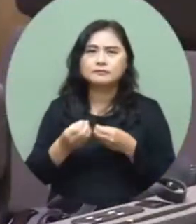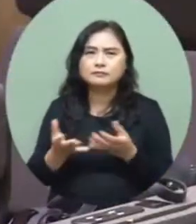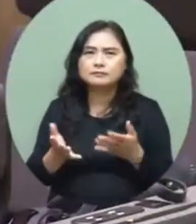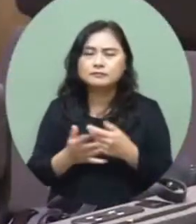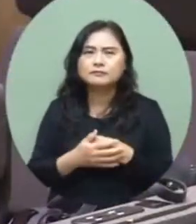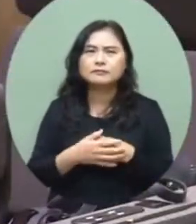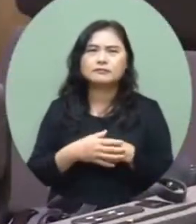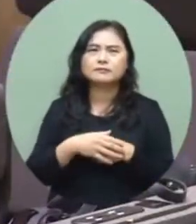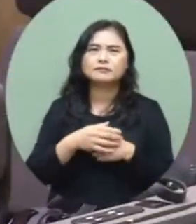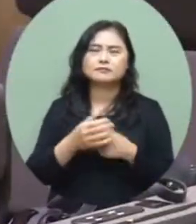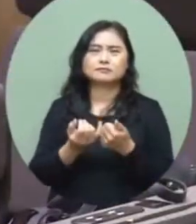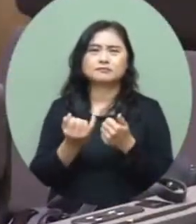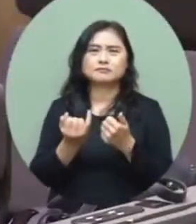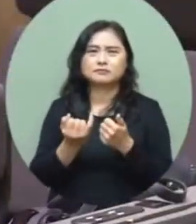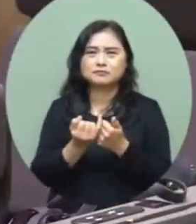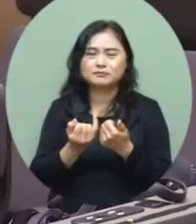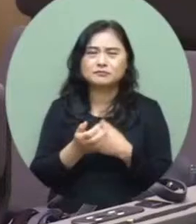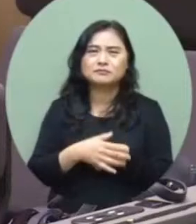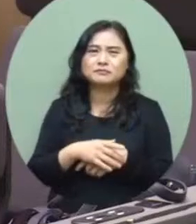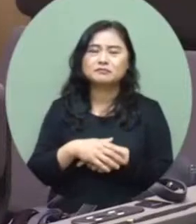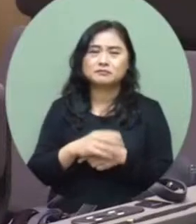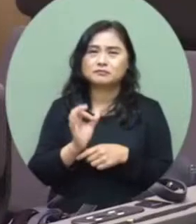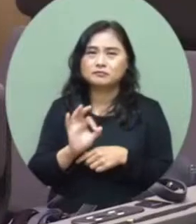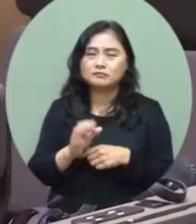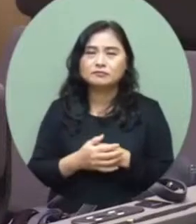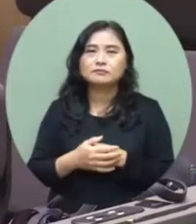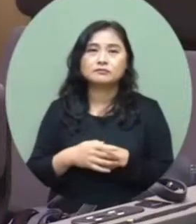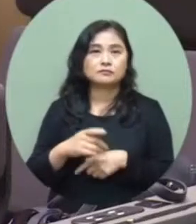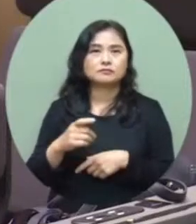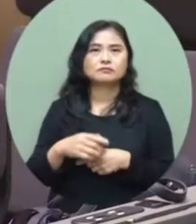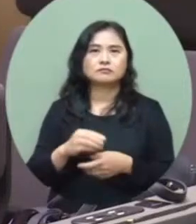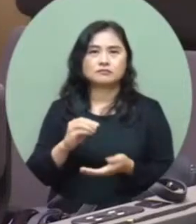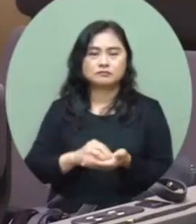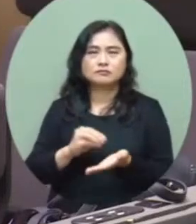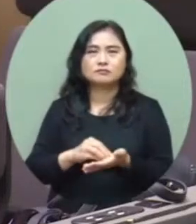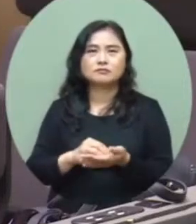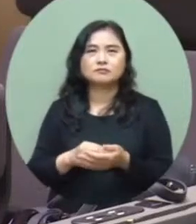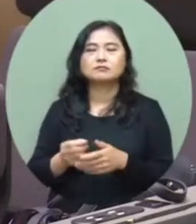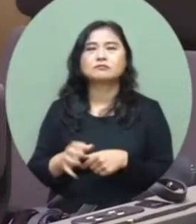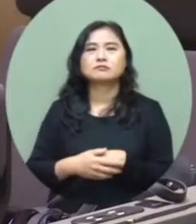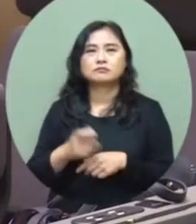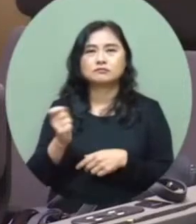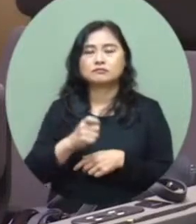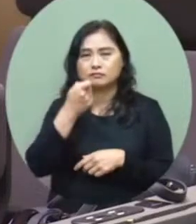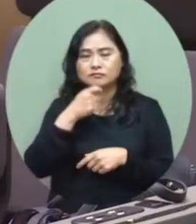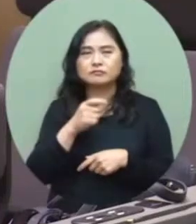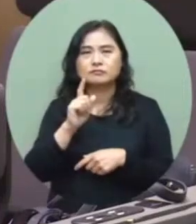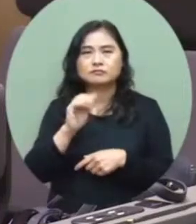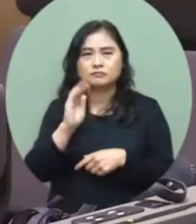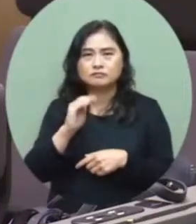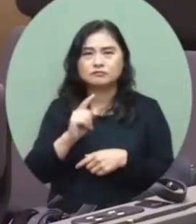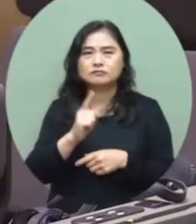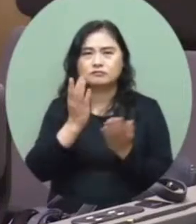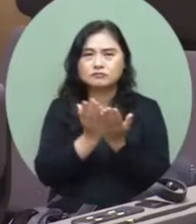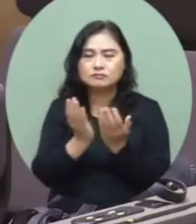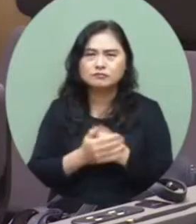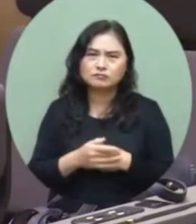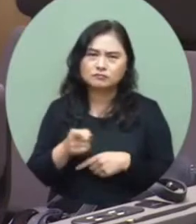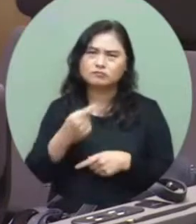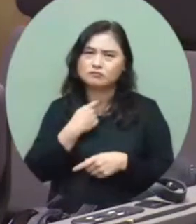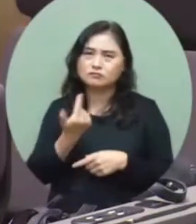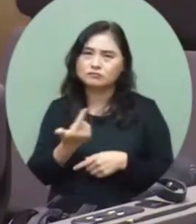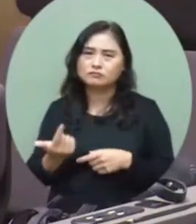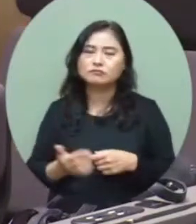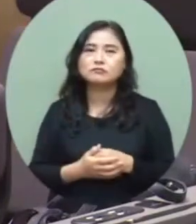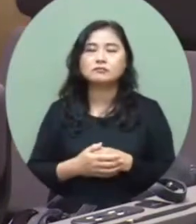tests. Why not cover students? Because they are required to do RAT before they go